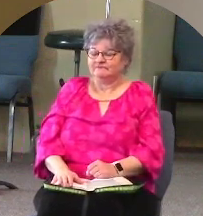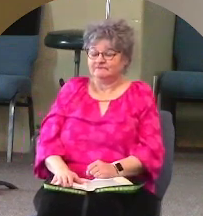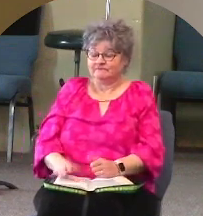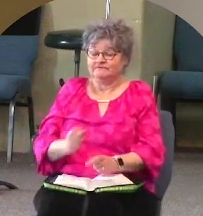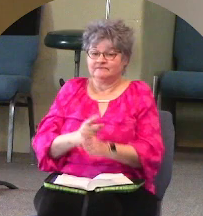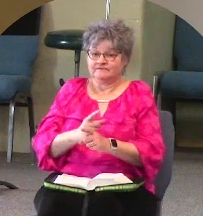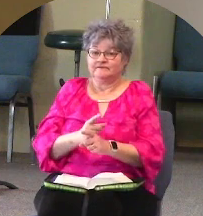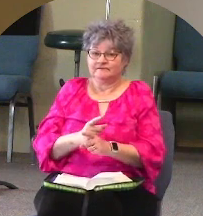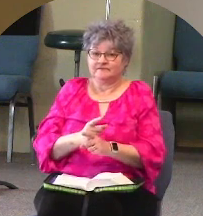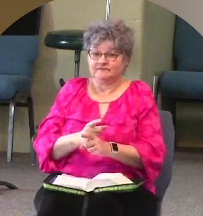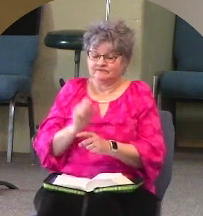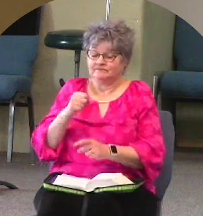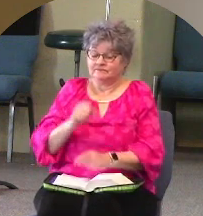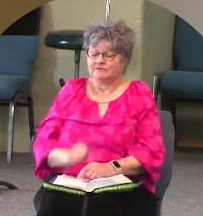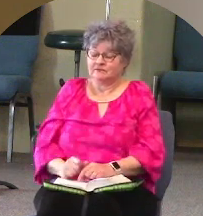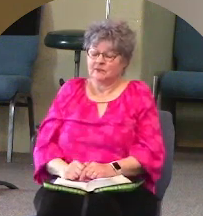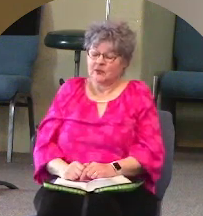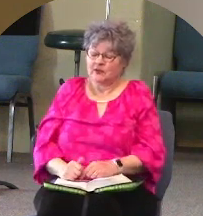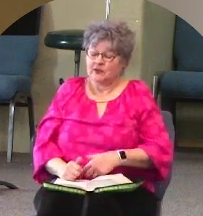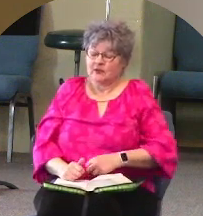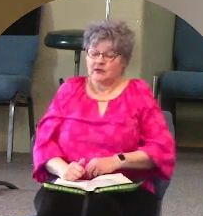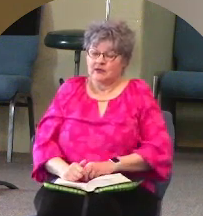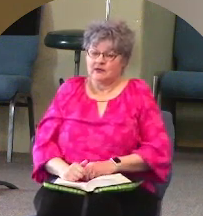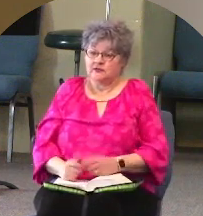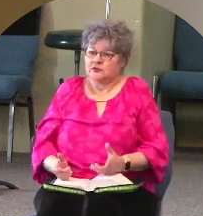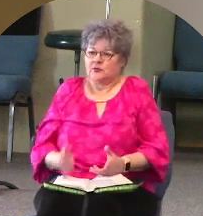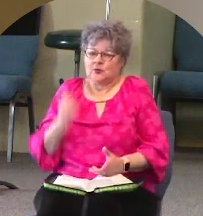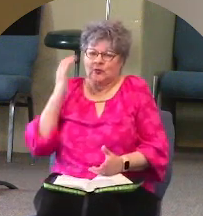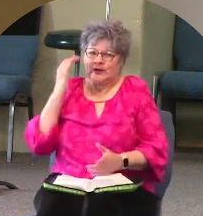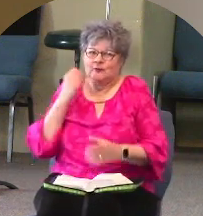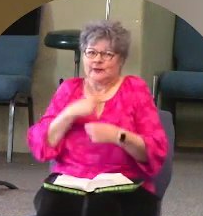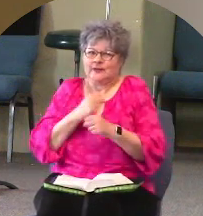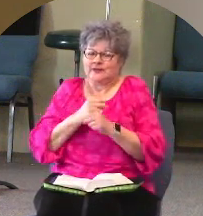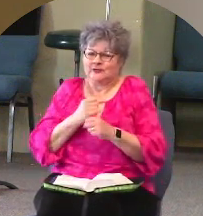Right? Yeah. So why do we make it